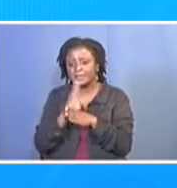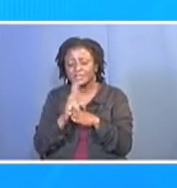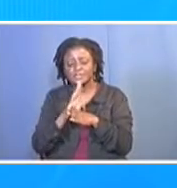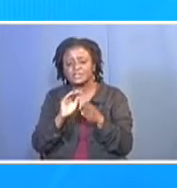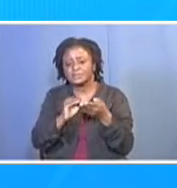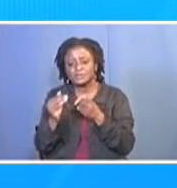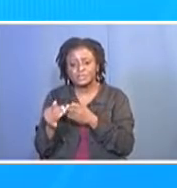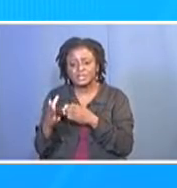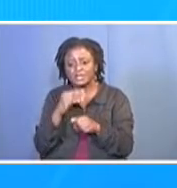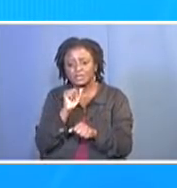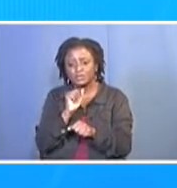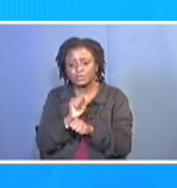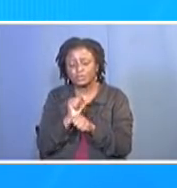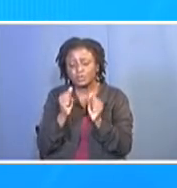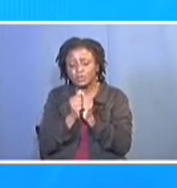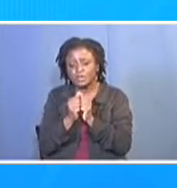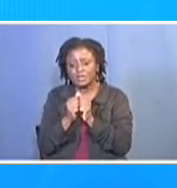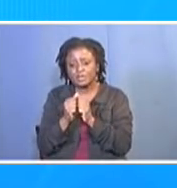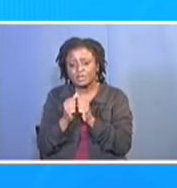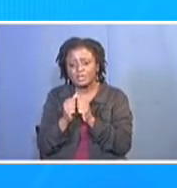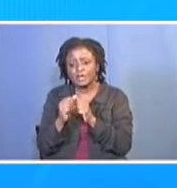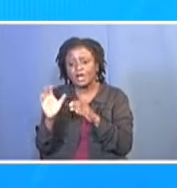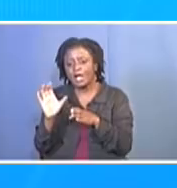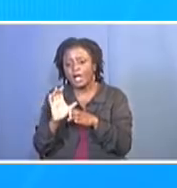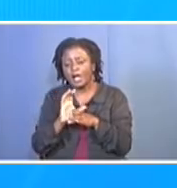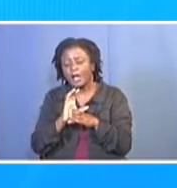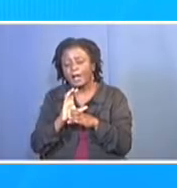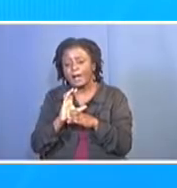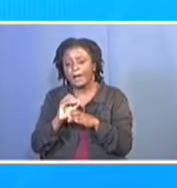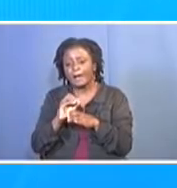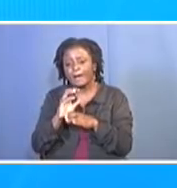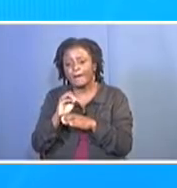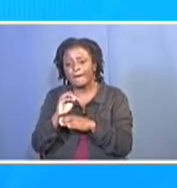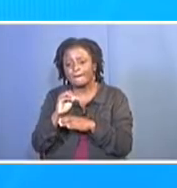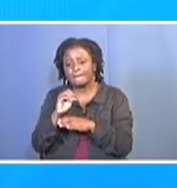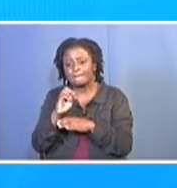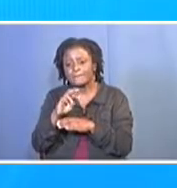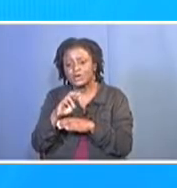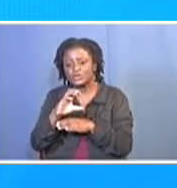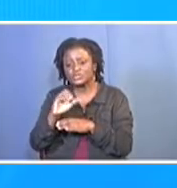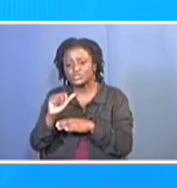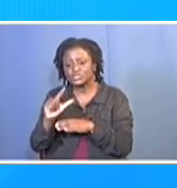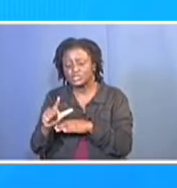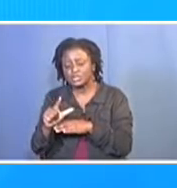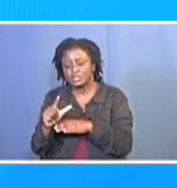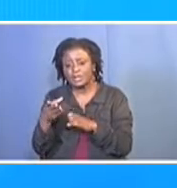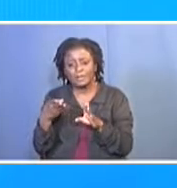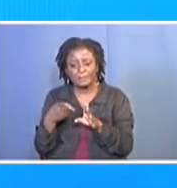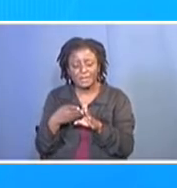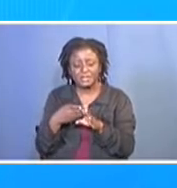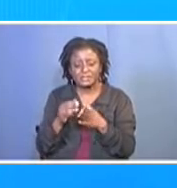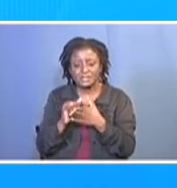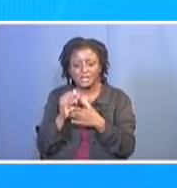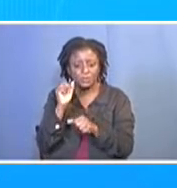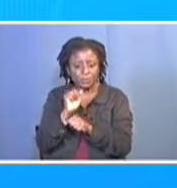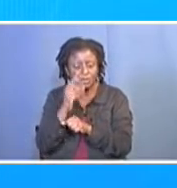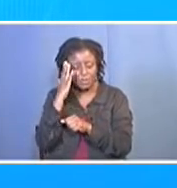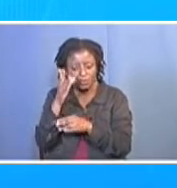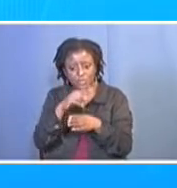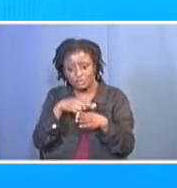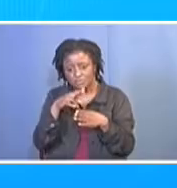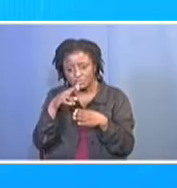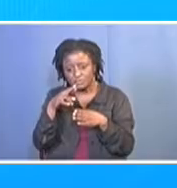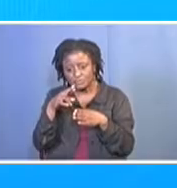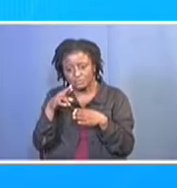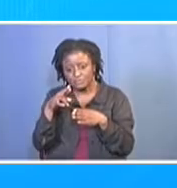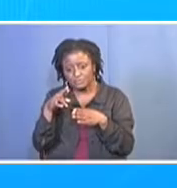and other providers of payment services. And so that work will result over